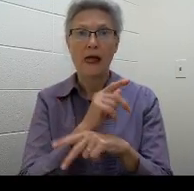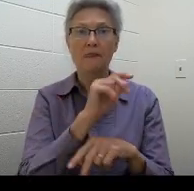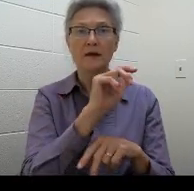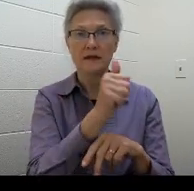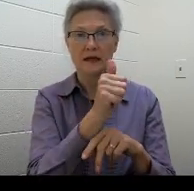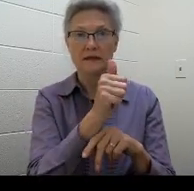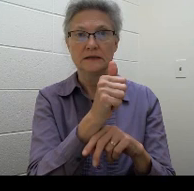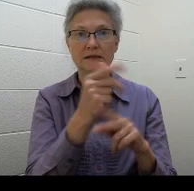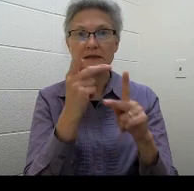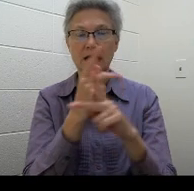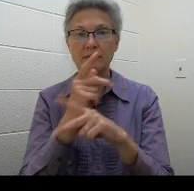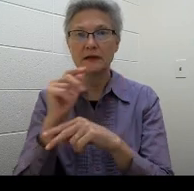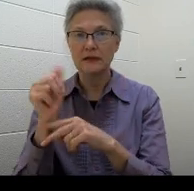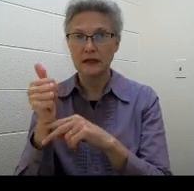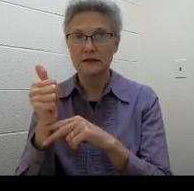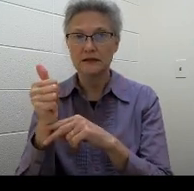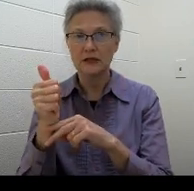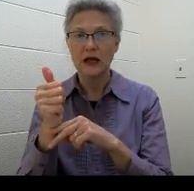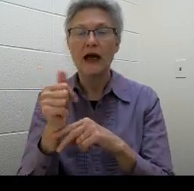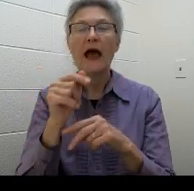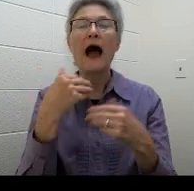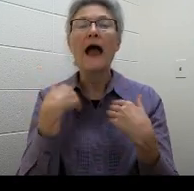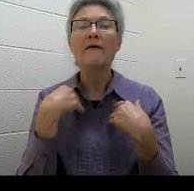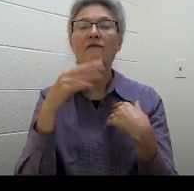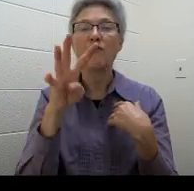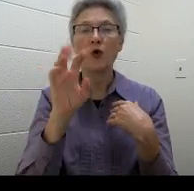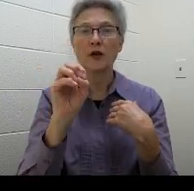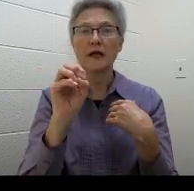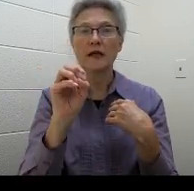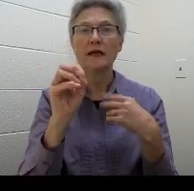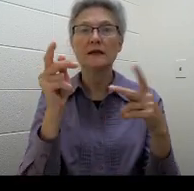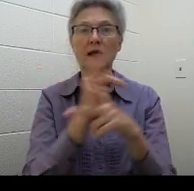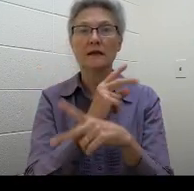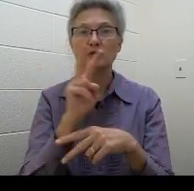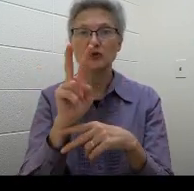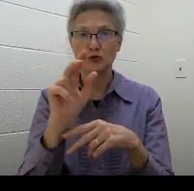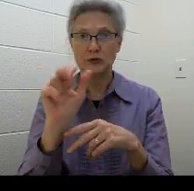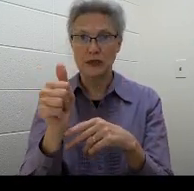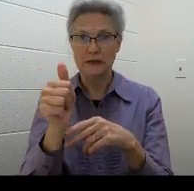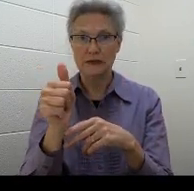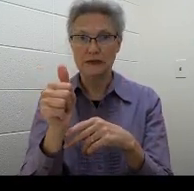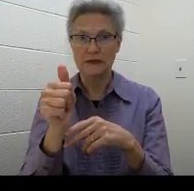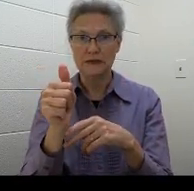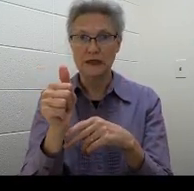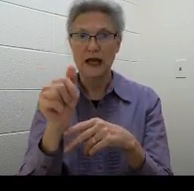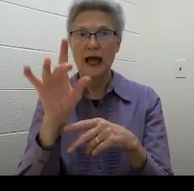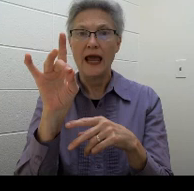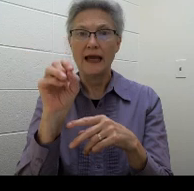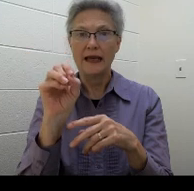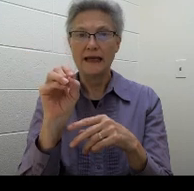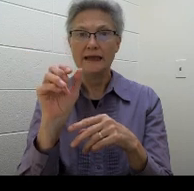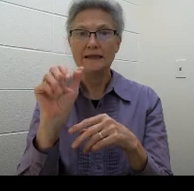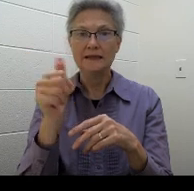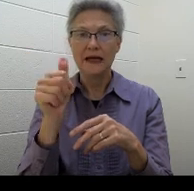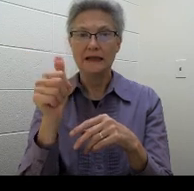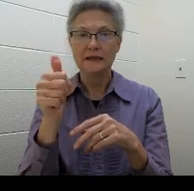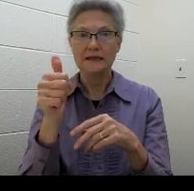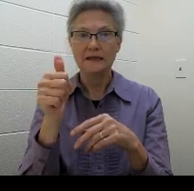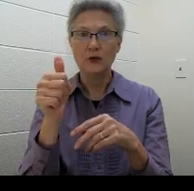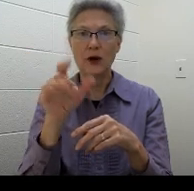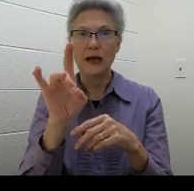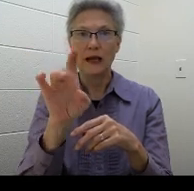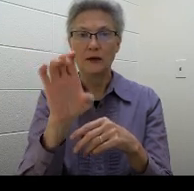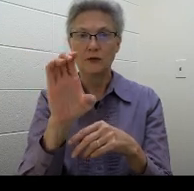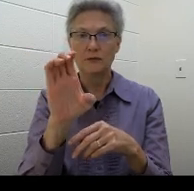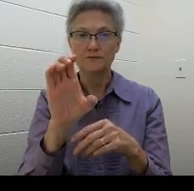tens by the tens. So I have 40 times 2 tens, which is 80 tens, or